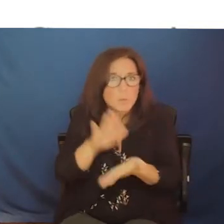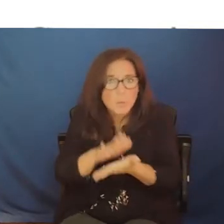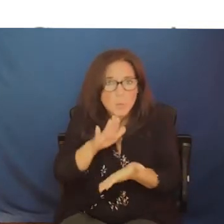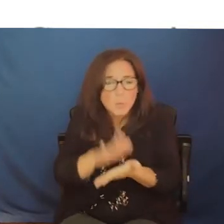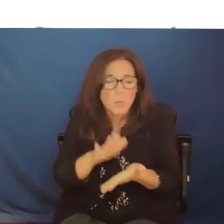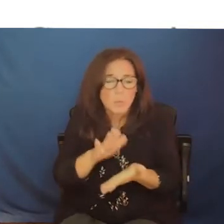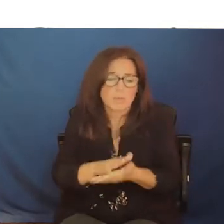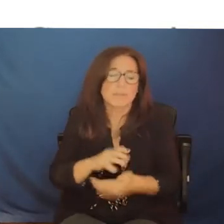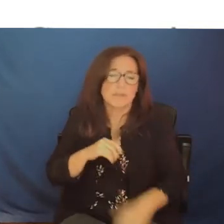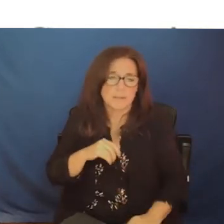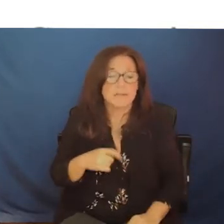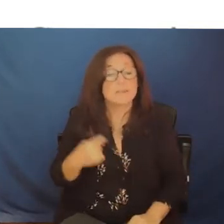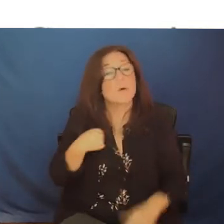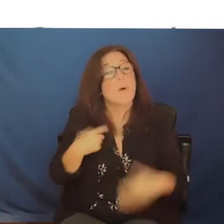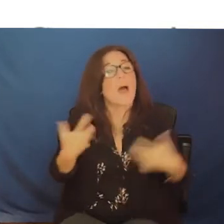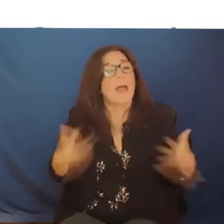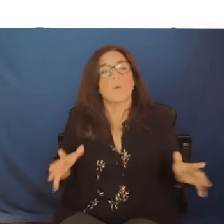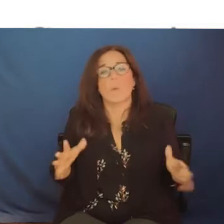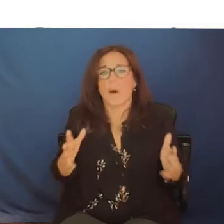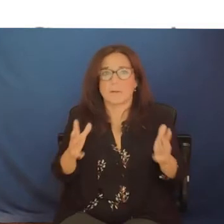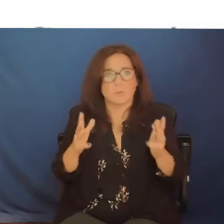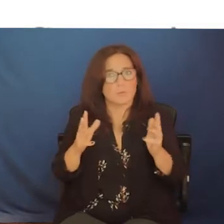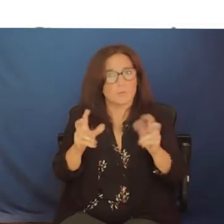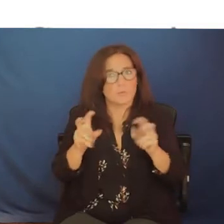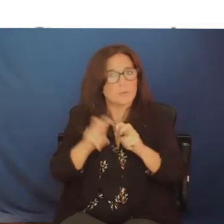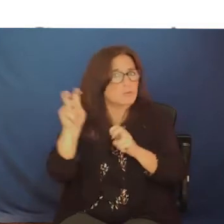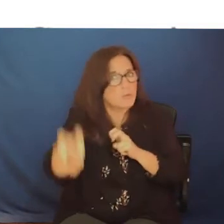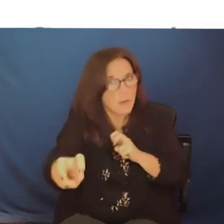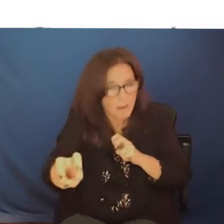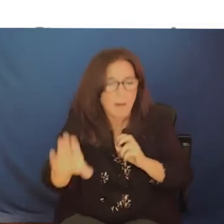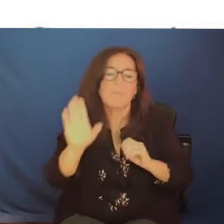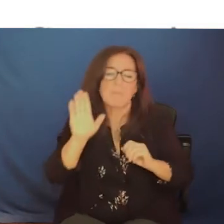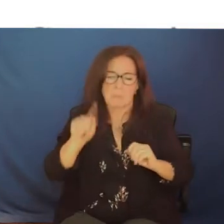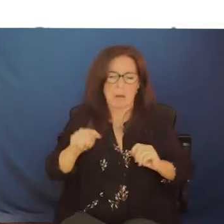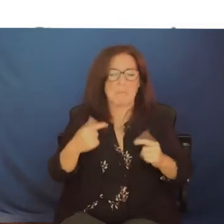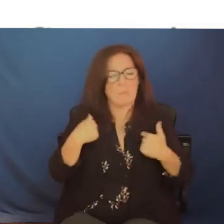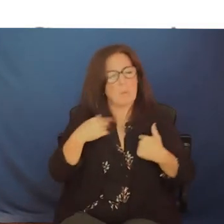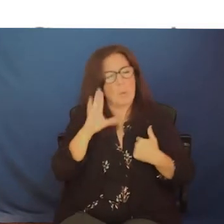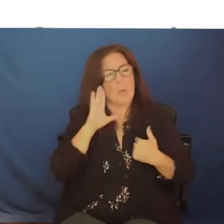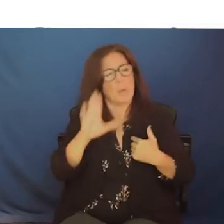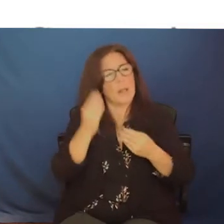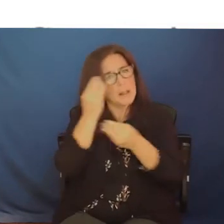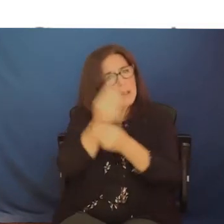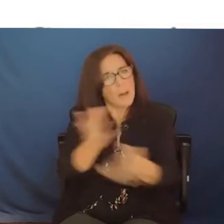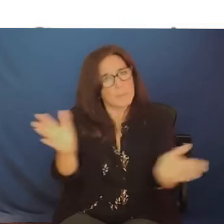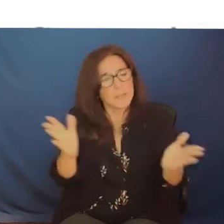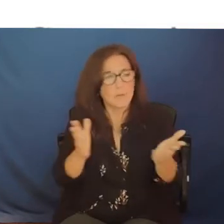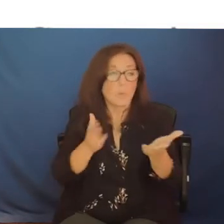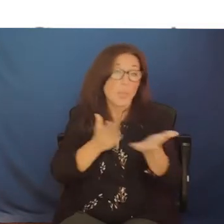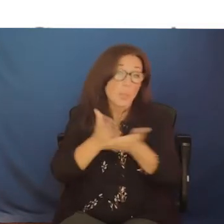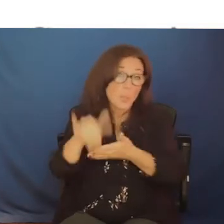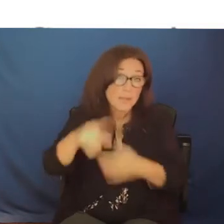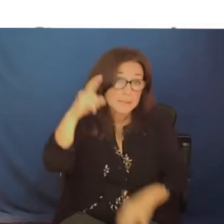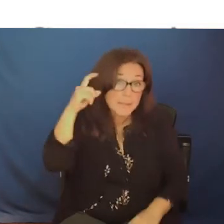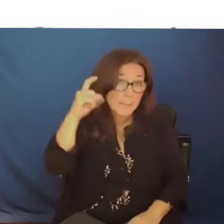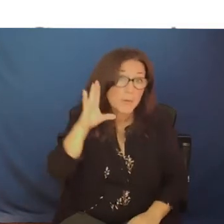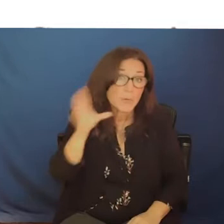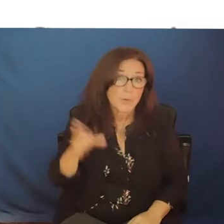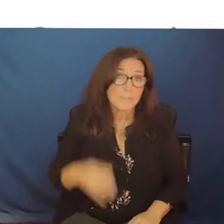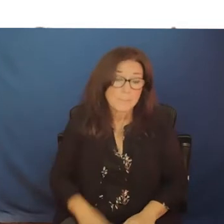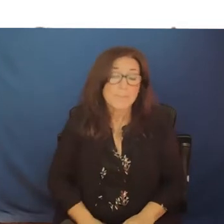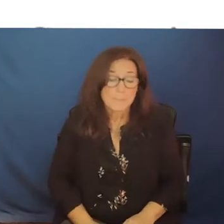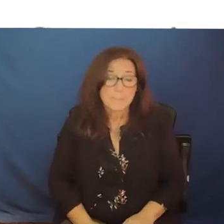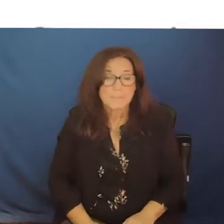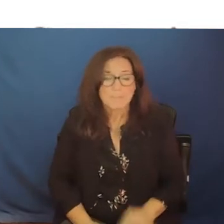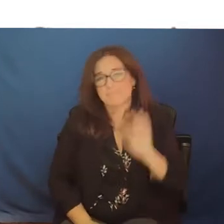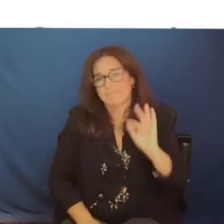any bold statements right now, but we'll be updating you and the public throughout the summer. So thank